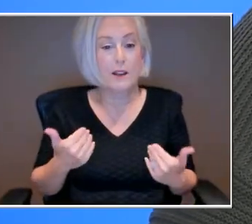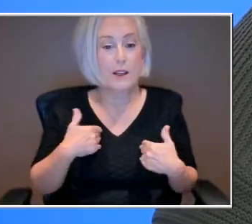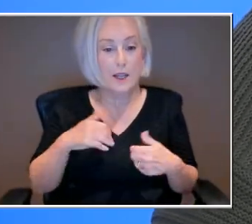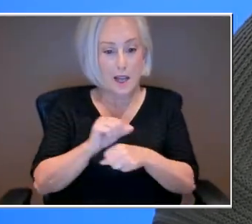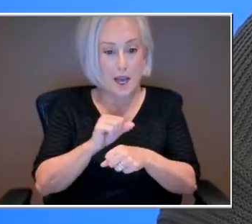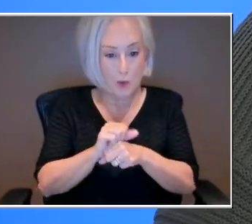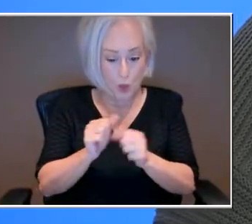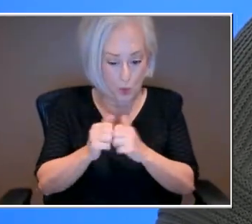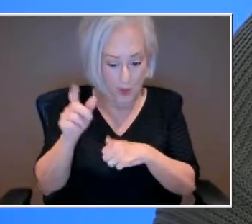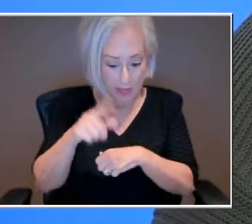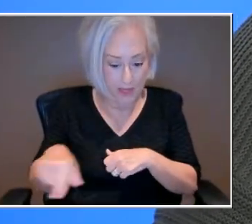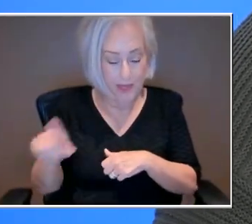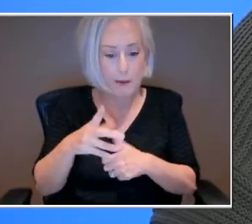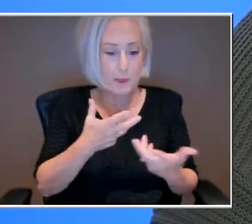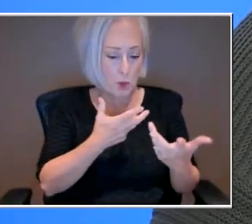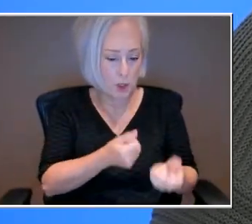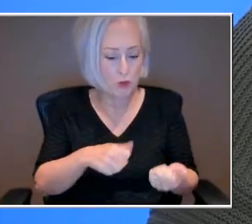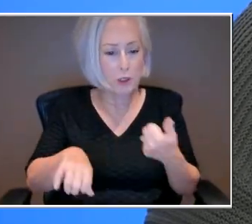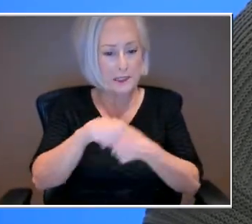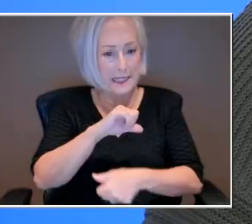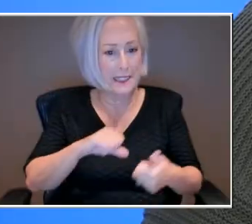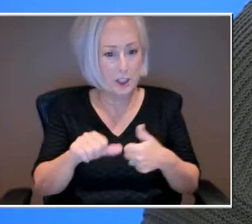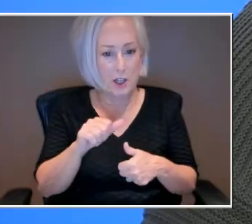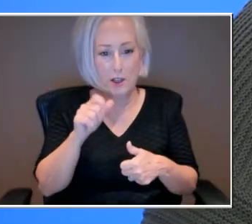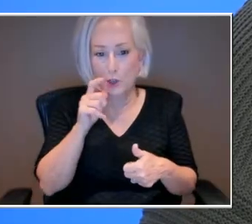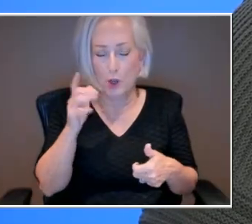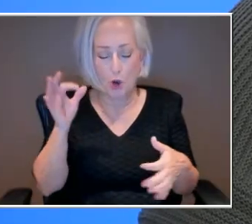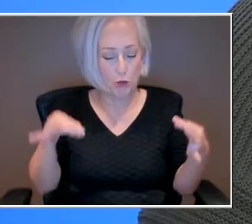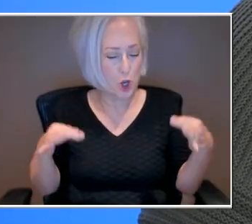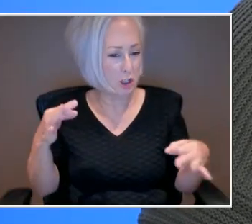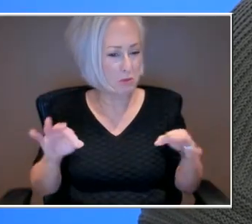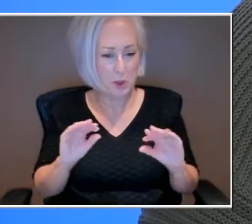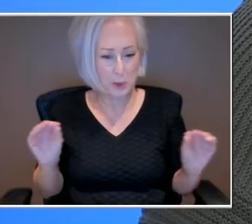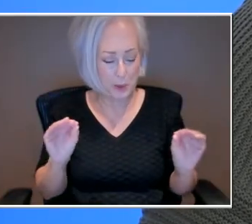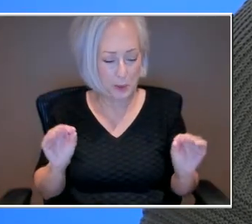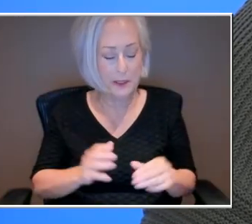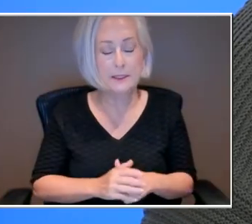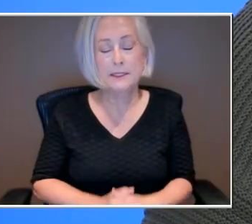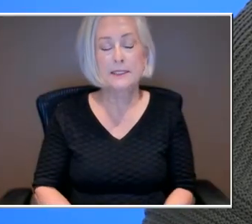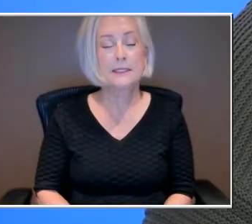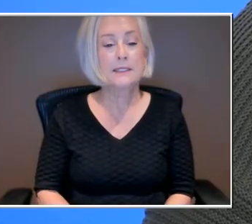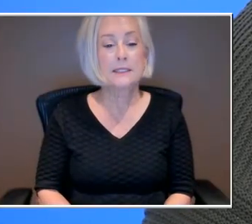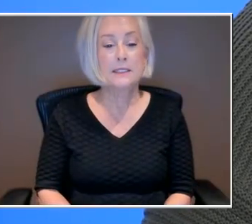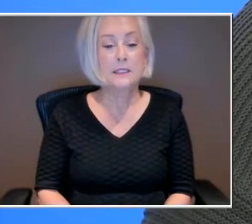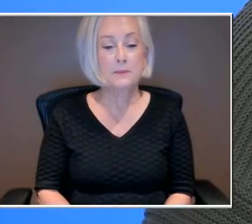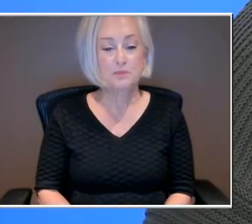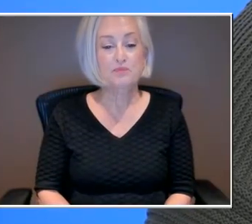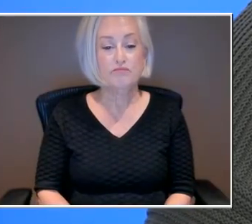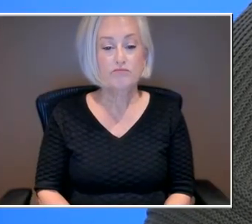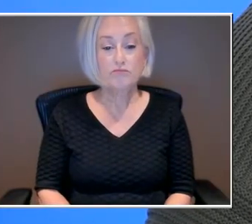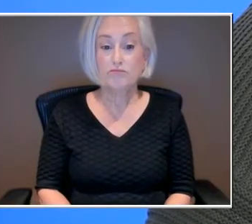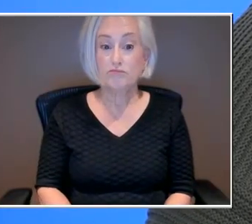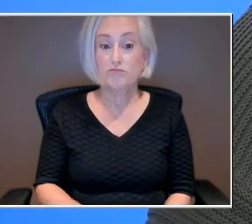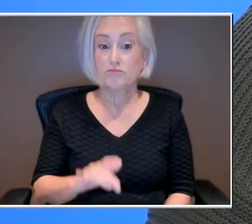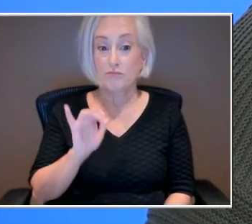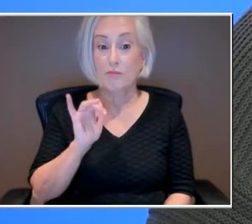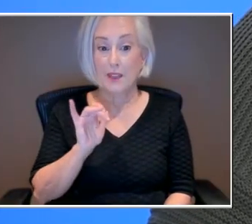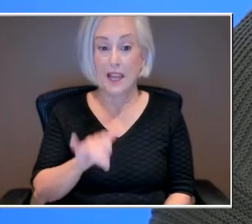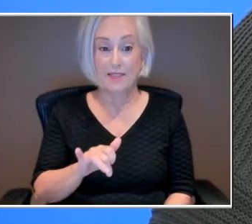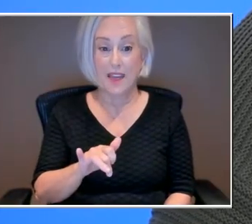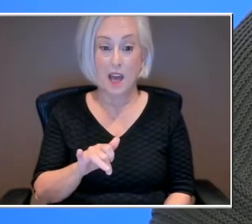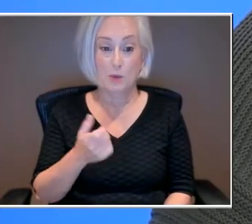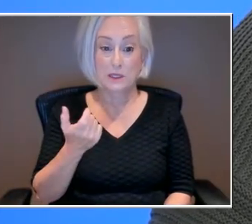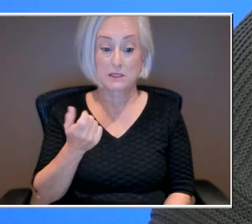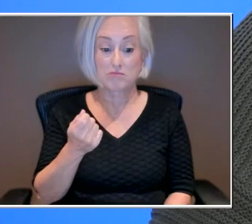we trusted each other in that judgment. And It was pretty large. The surgeon at our